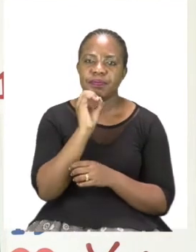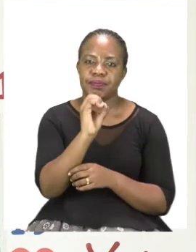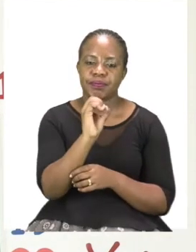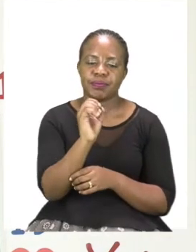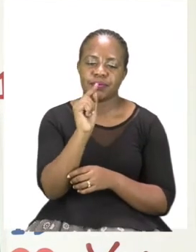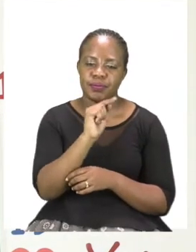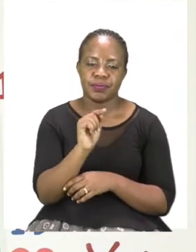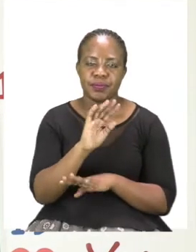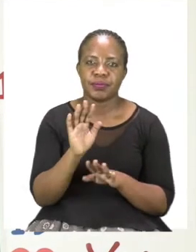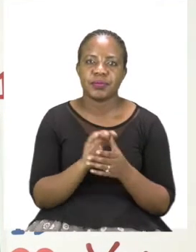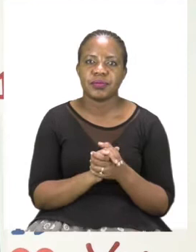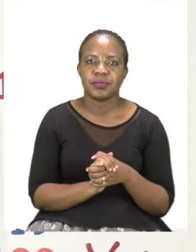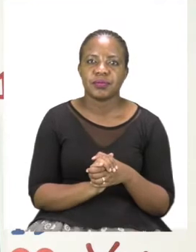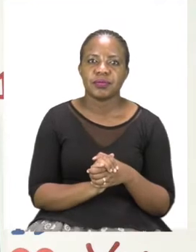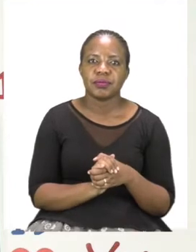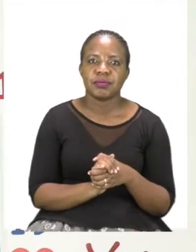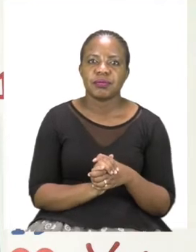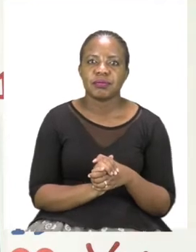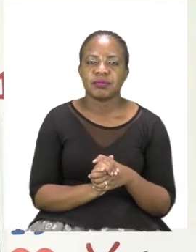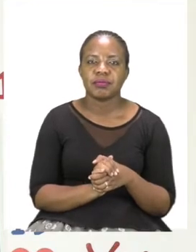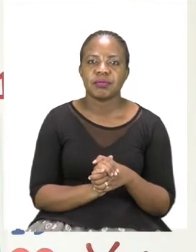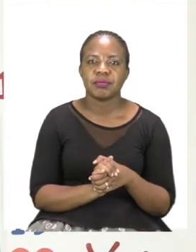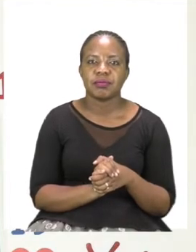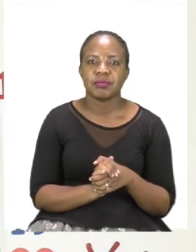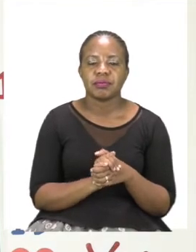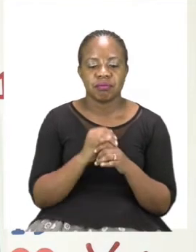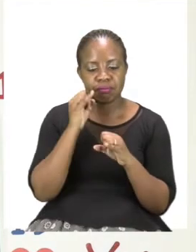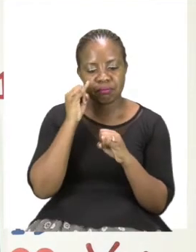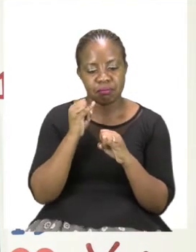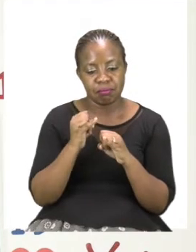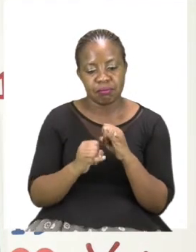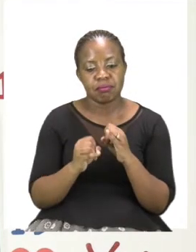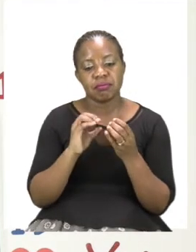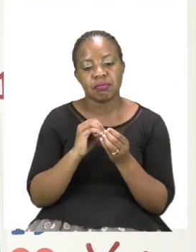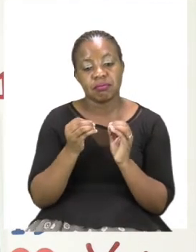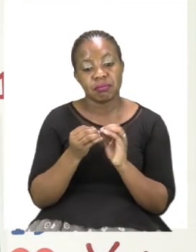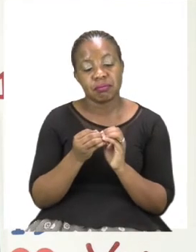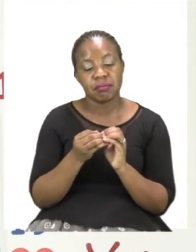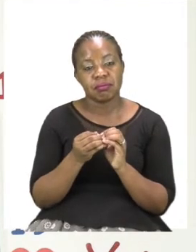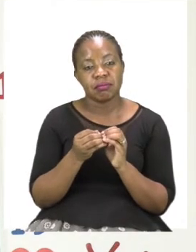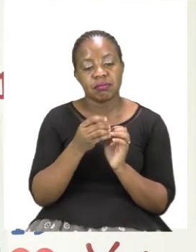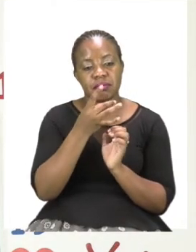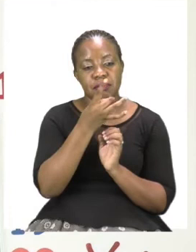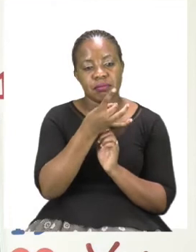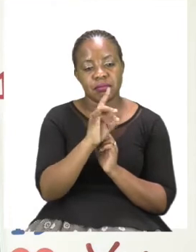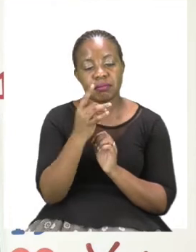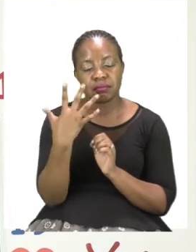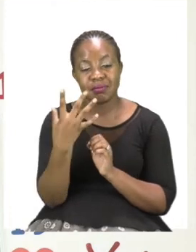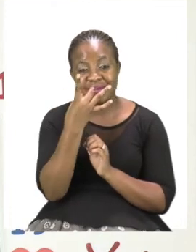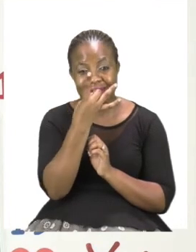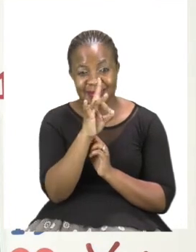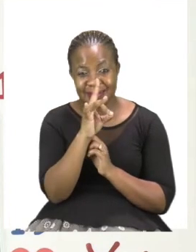written 80. Then we move on to our units. Our units,